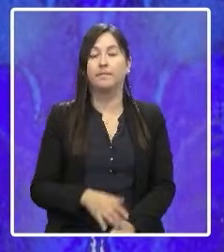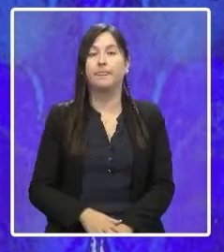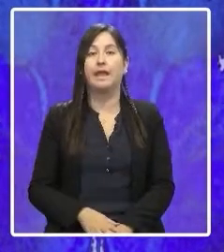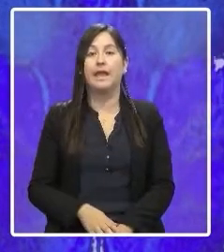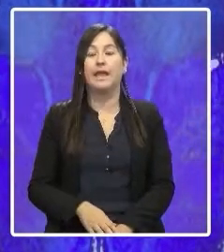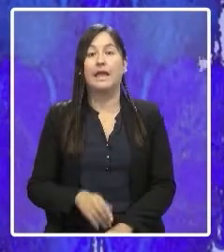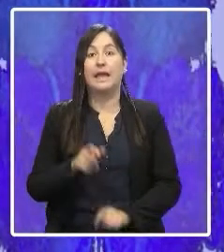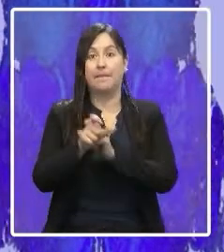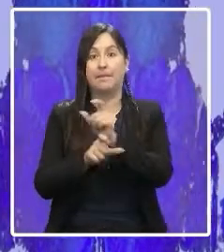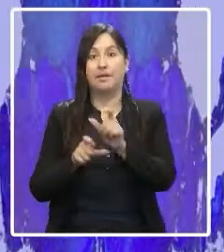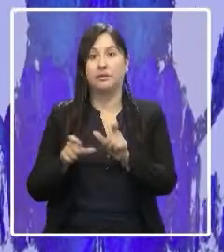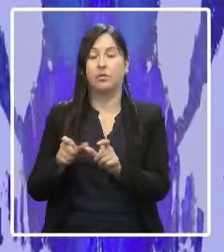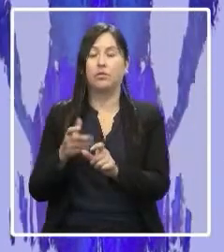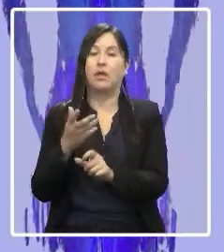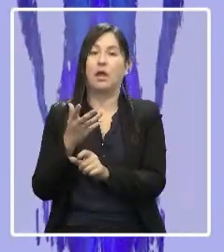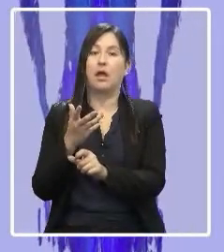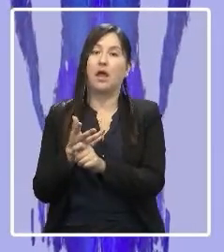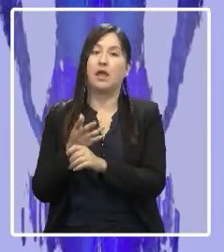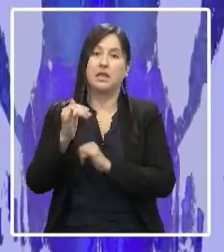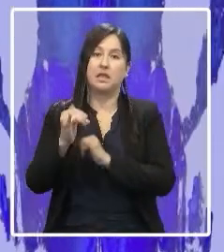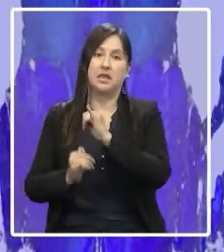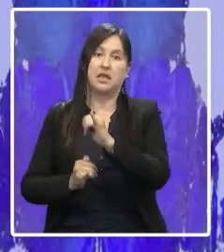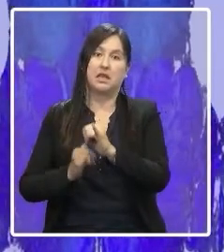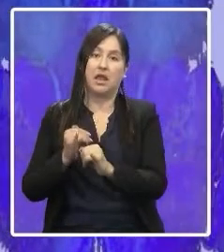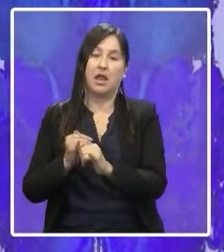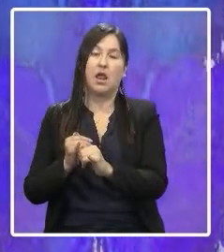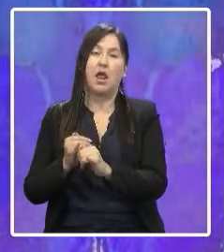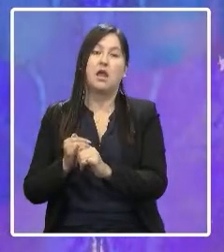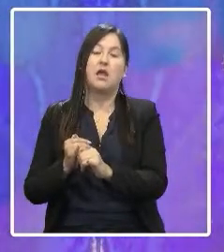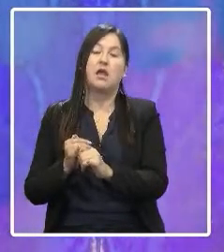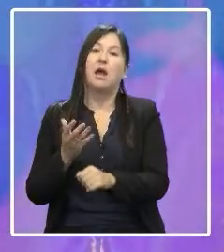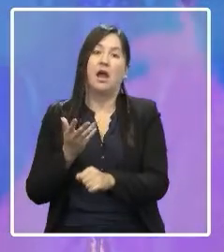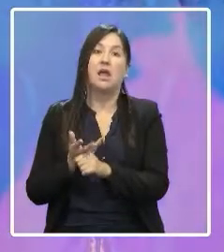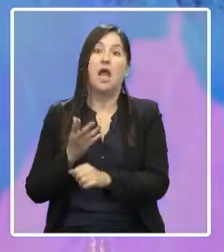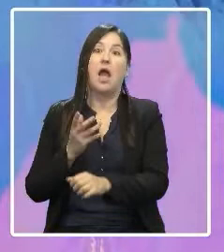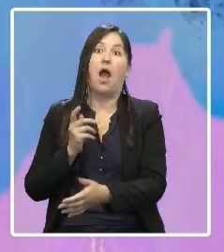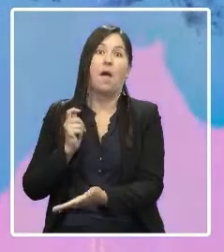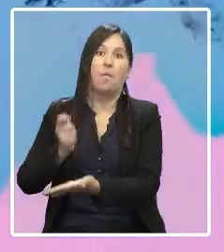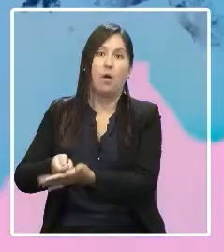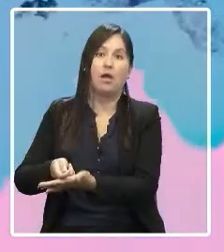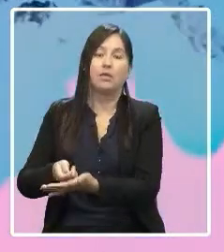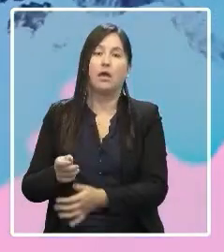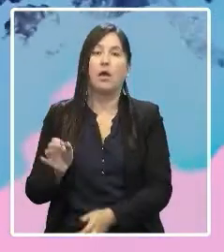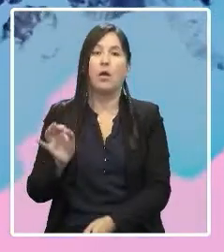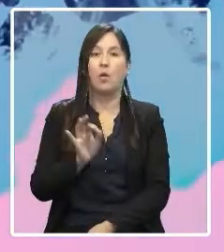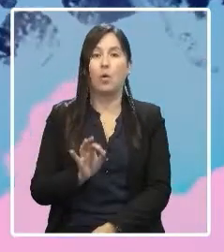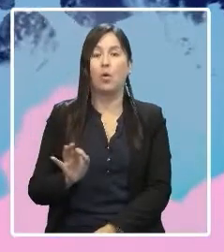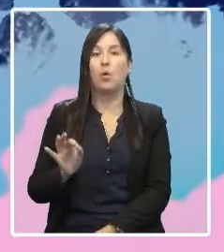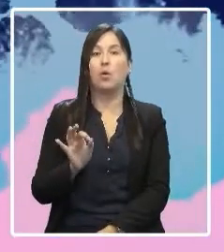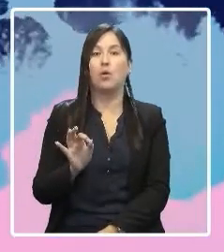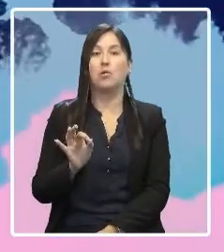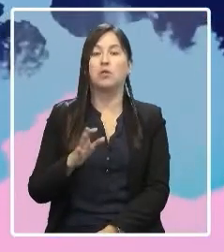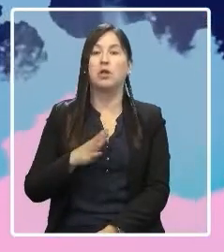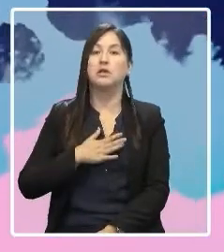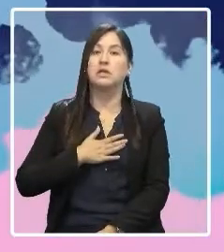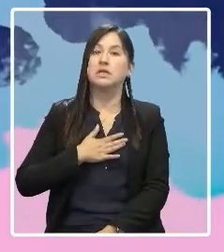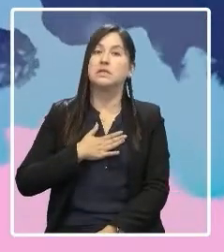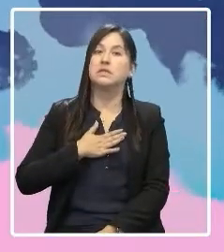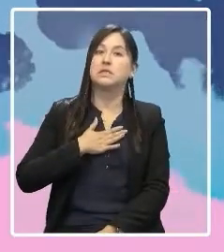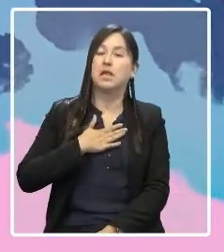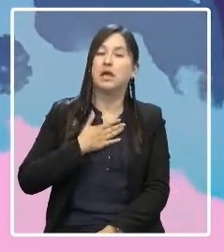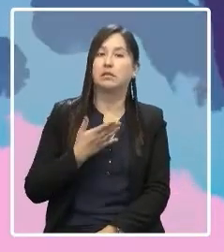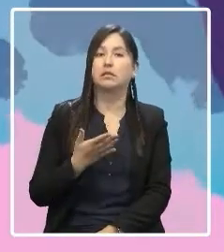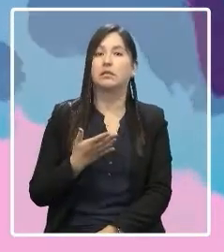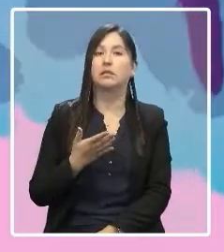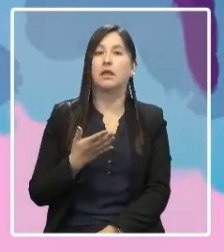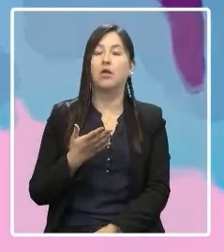or engaging in sexual behavior online, they feel great feelings of escape. 2 other factors that have been what I would call generic